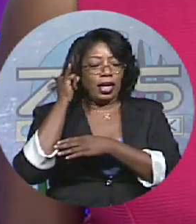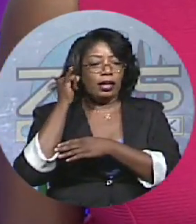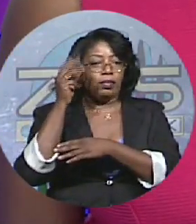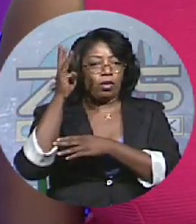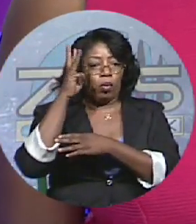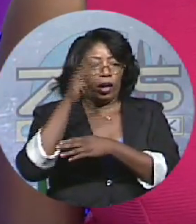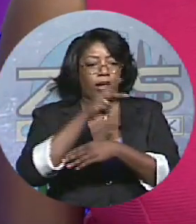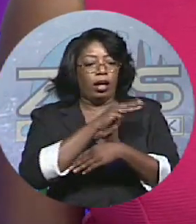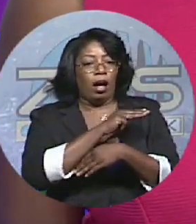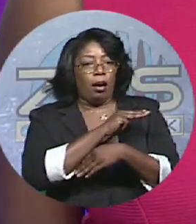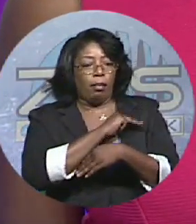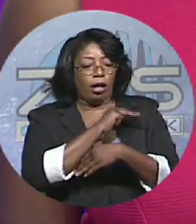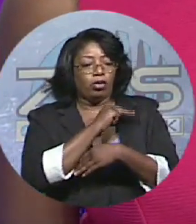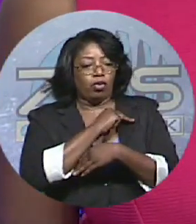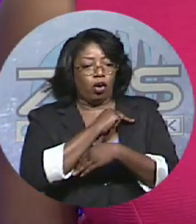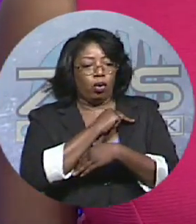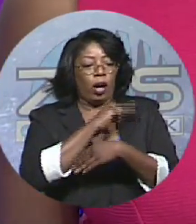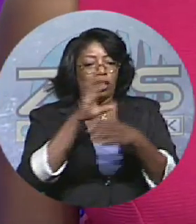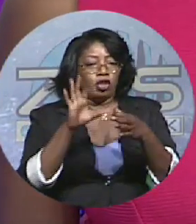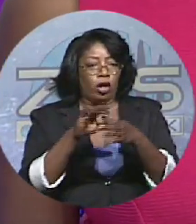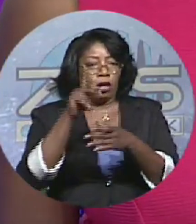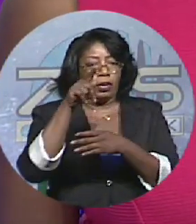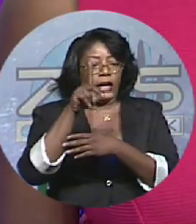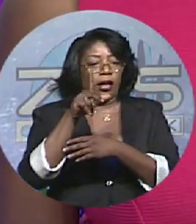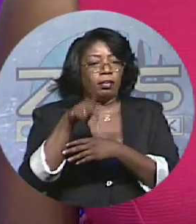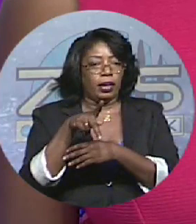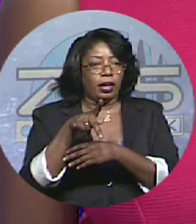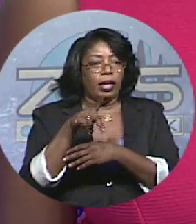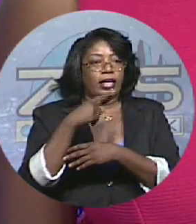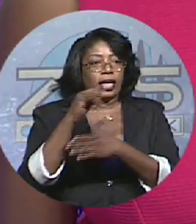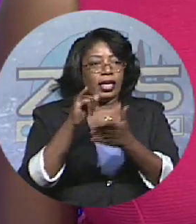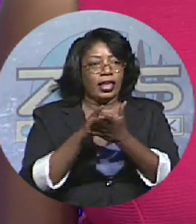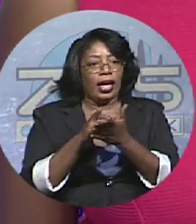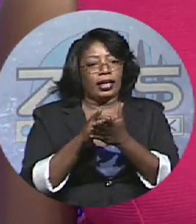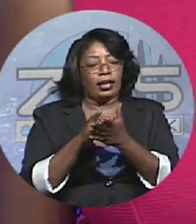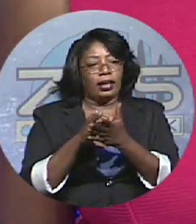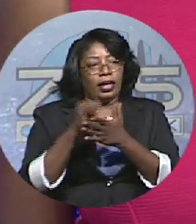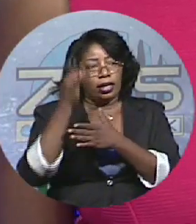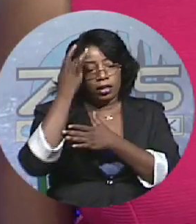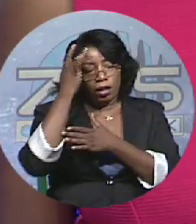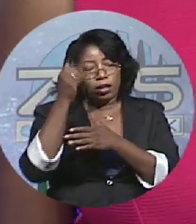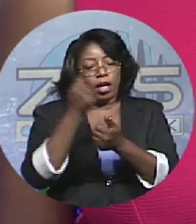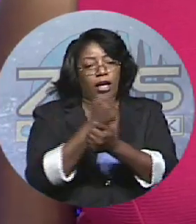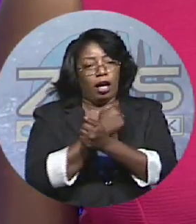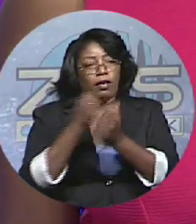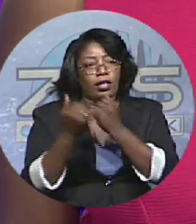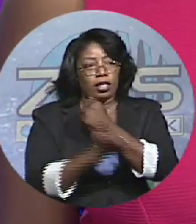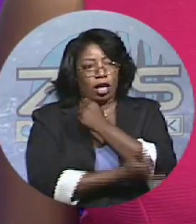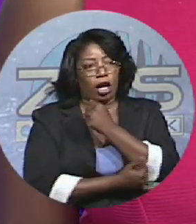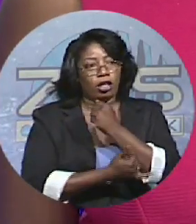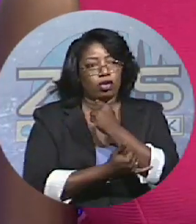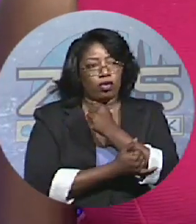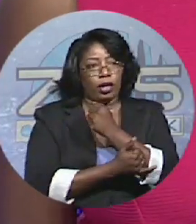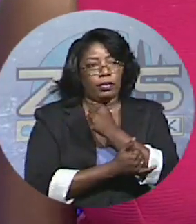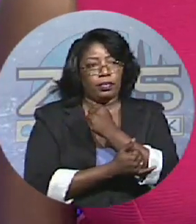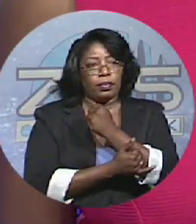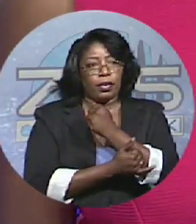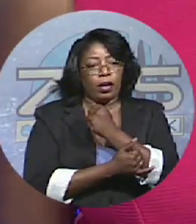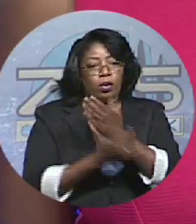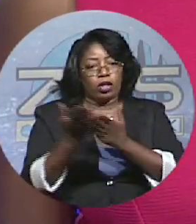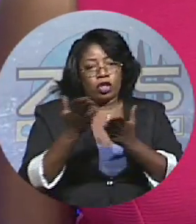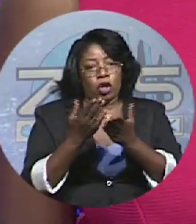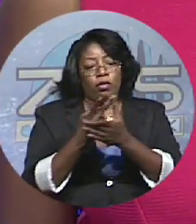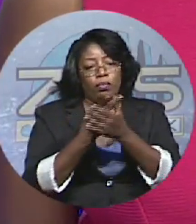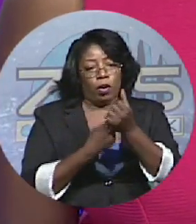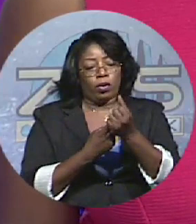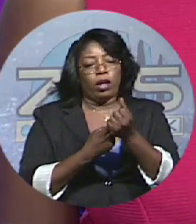Monroe joined the Progressive Liberal Party, with PLP officials saying his keen intellect, love of country, and public service will serve both the party